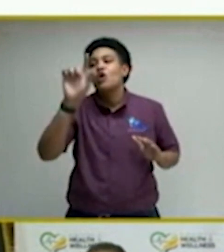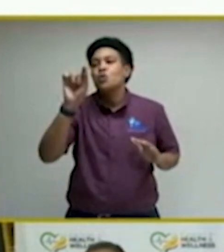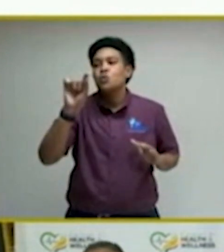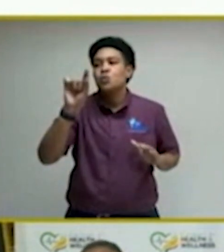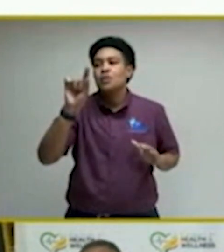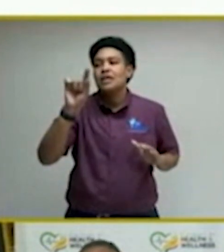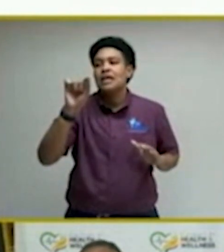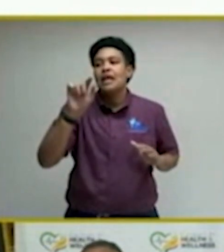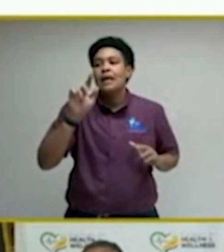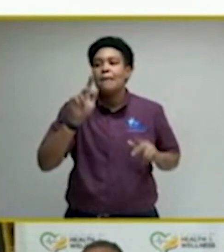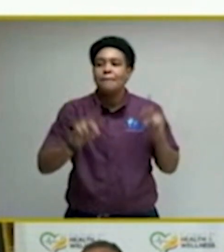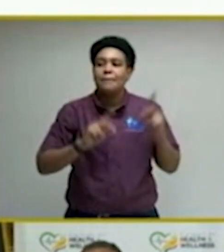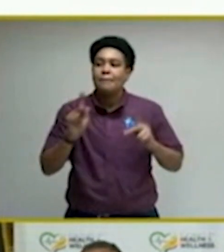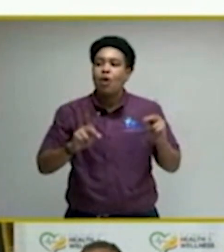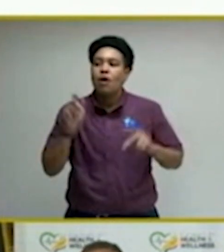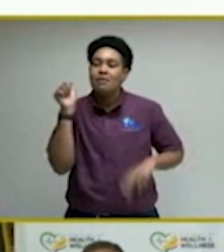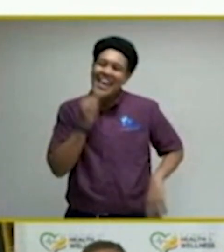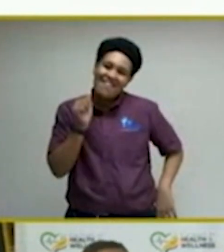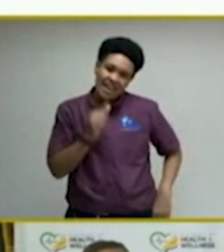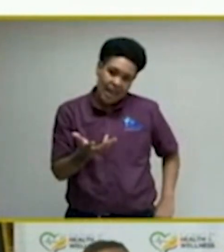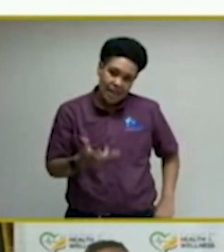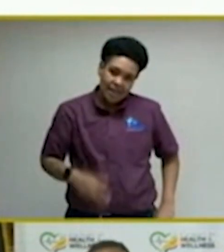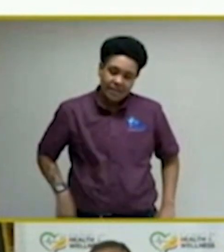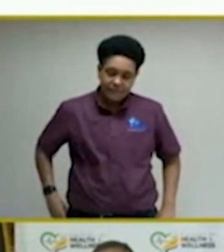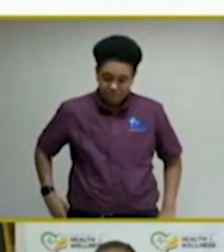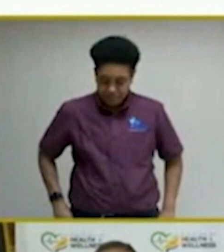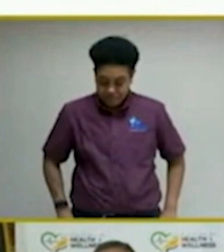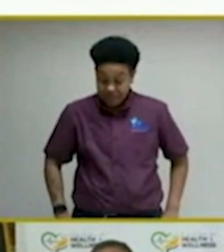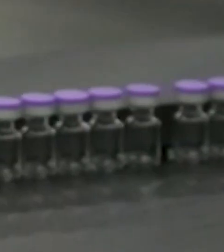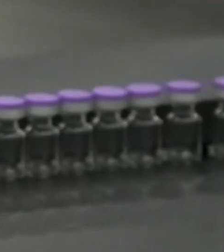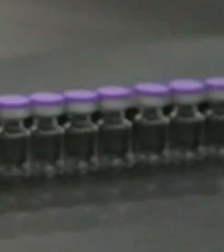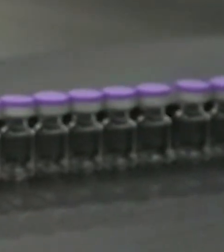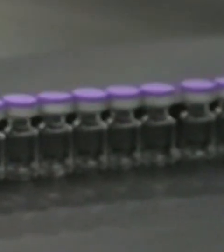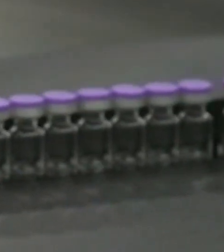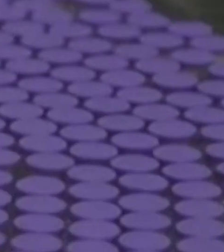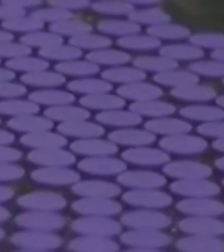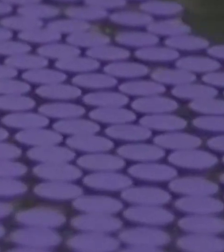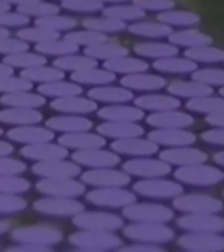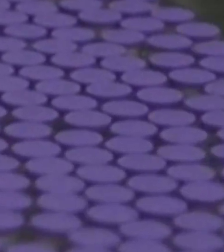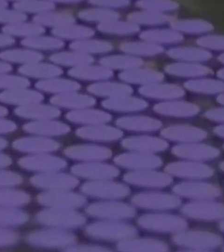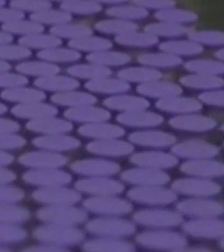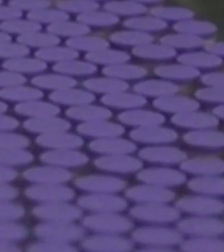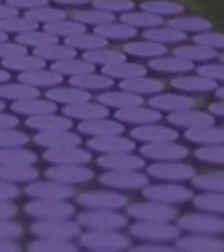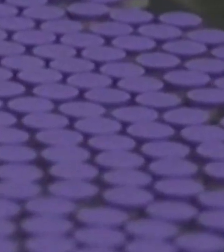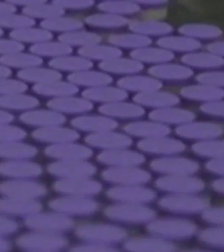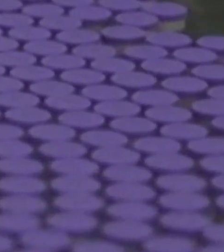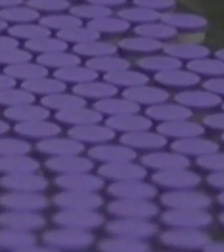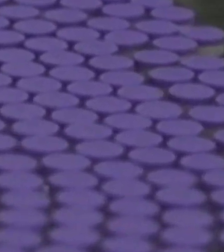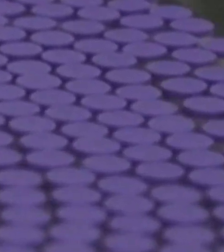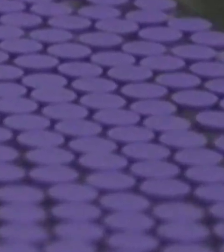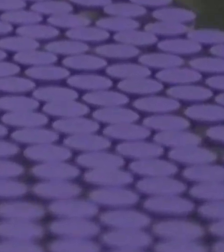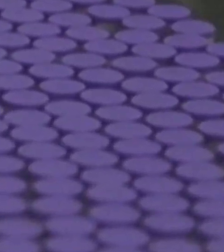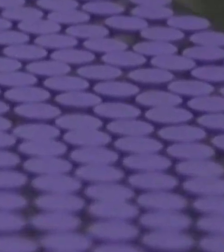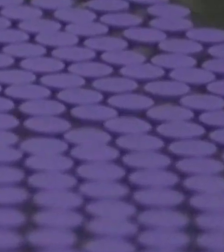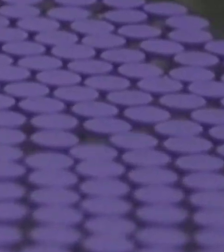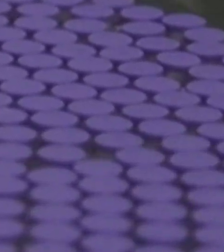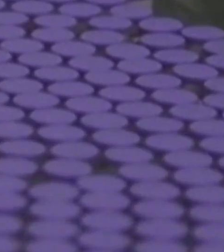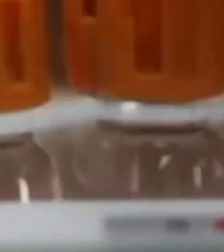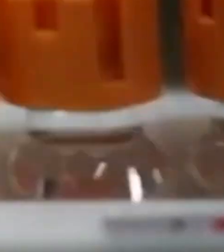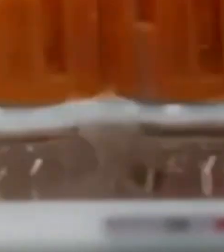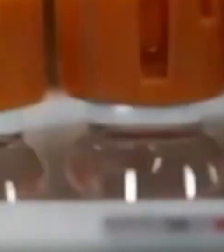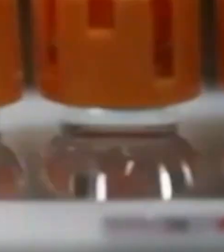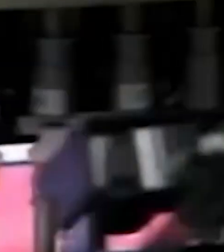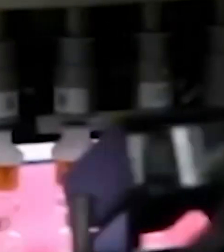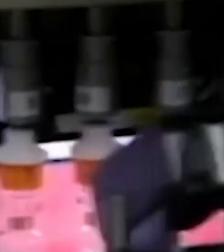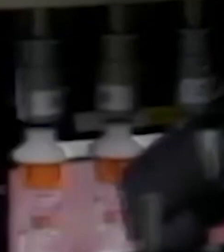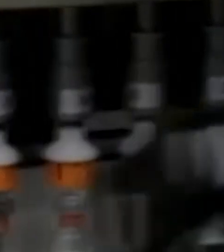3,720 persons per day. By level 3, the ministry is aiming to set up at least 19 mega vaccination sites across the